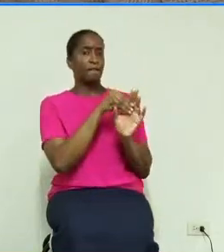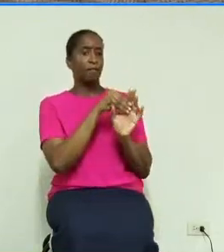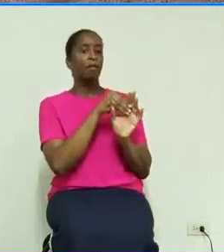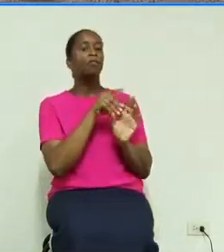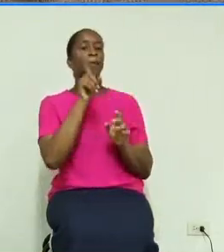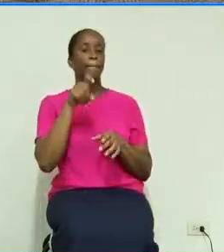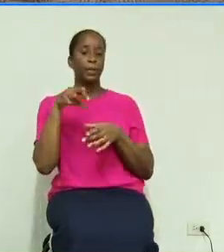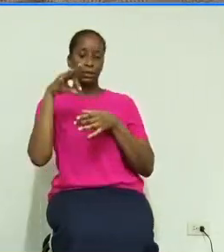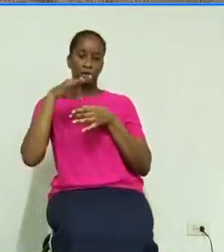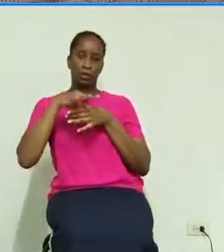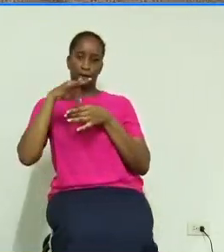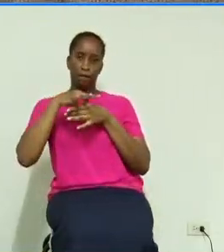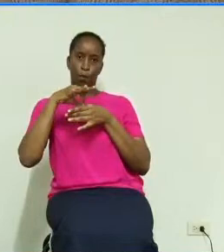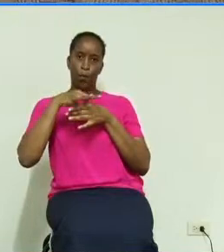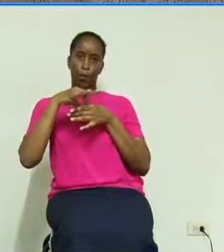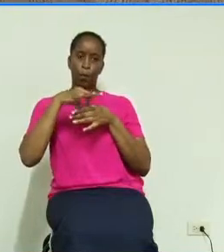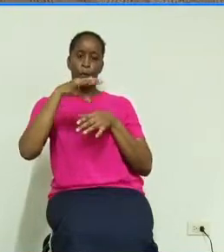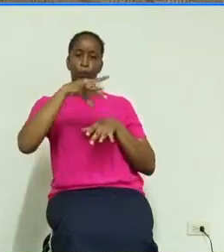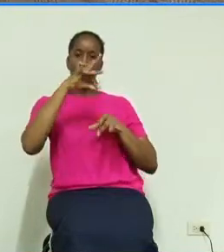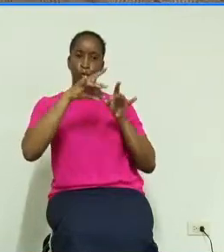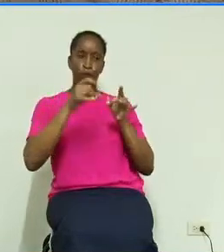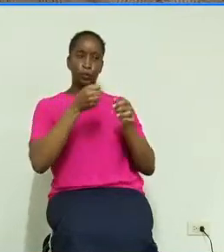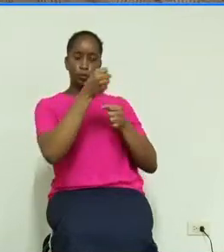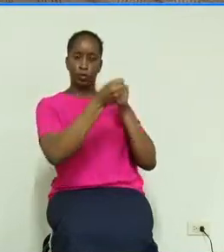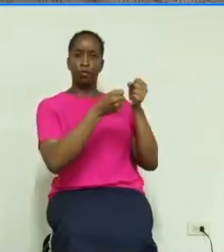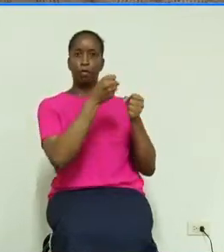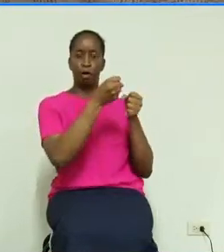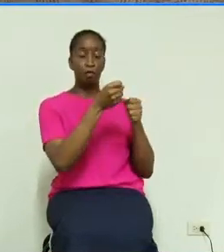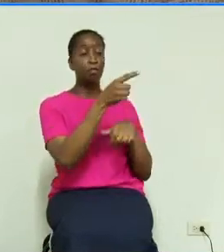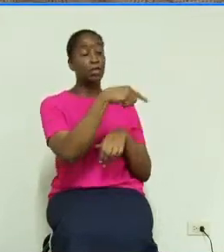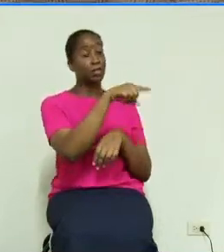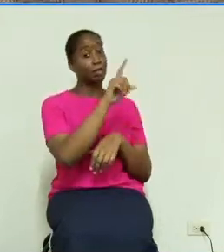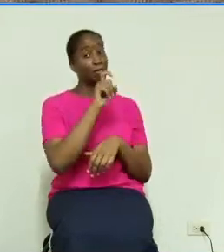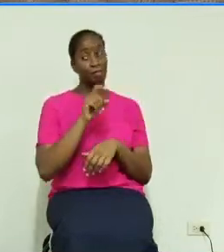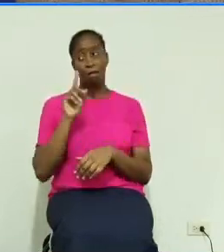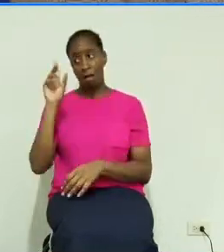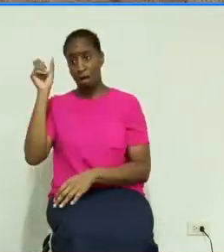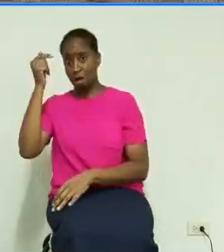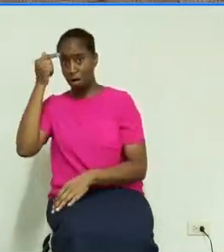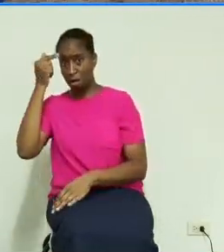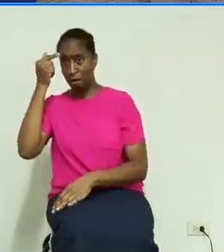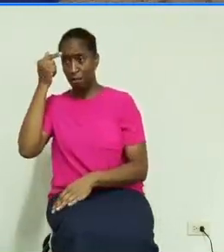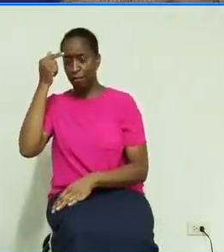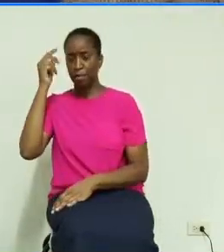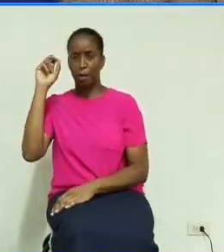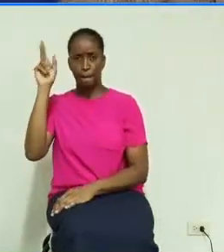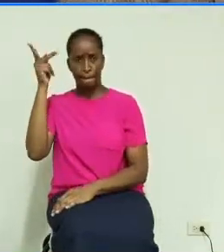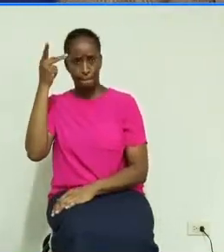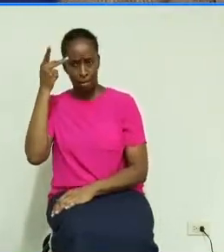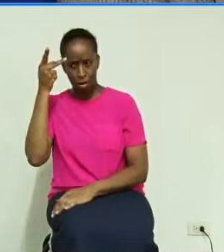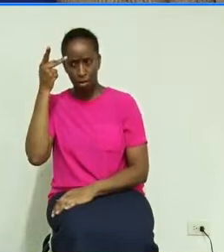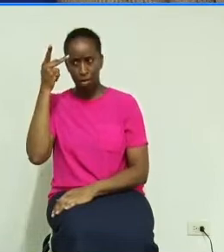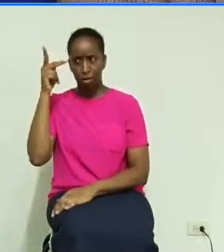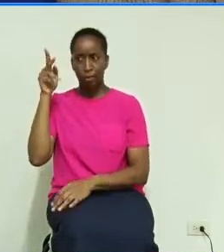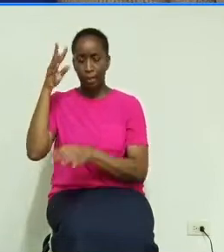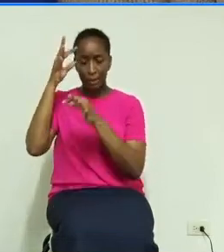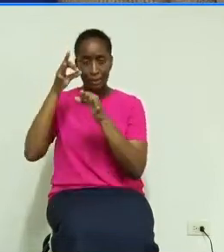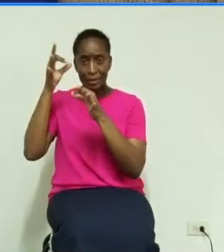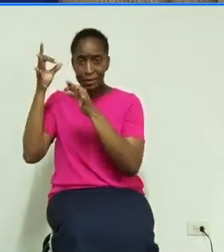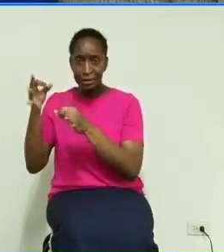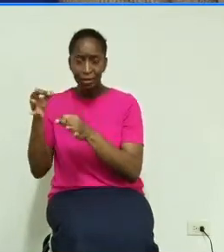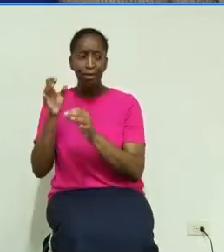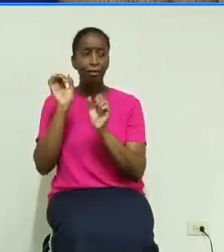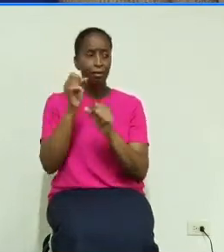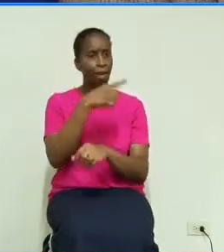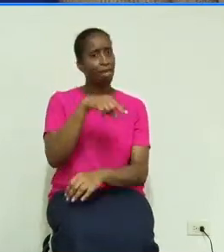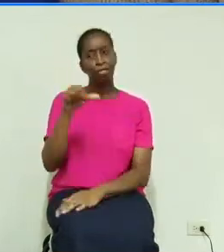have wide veto powers. So the arrangement in the United States comes to mind